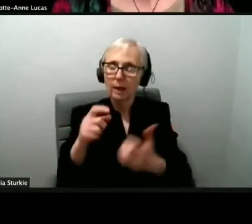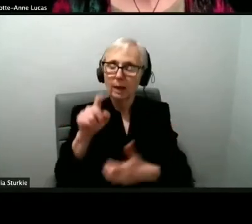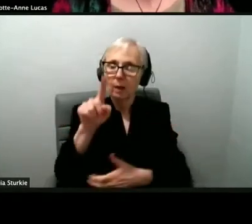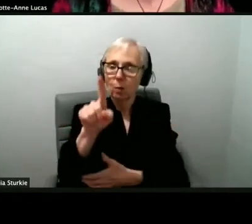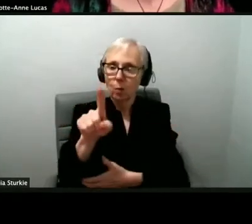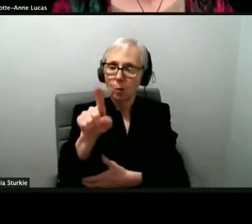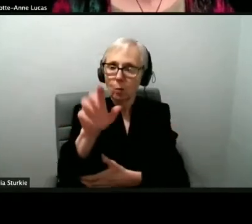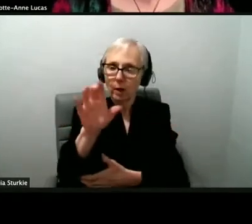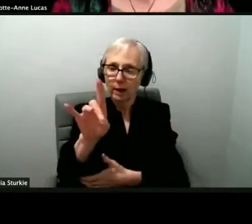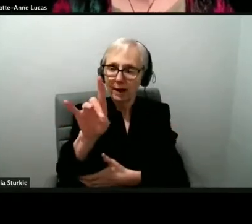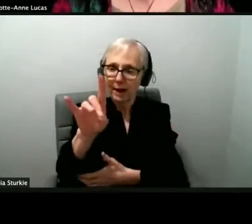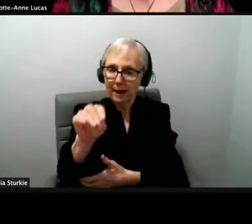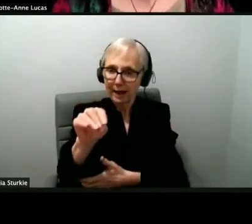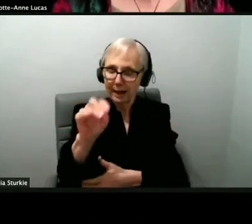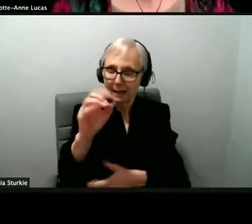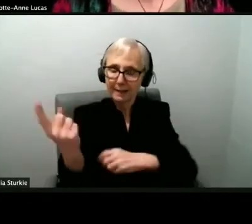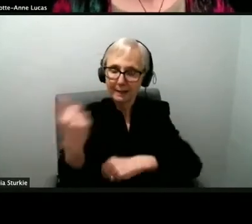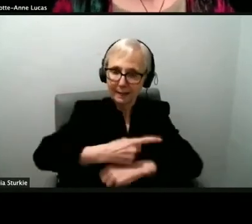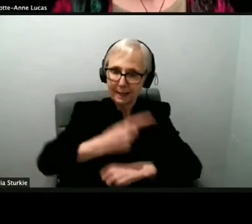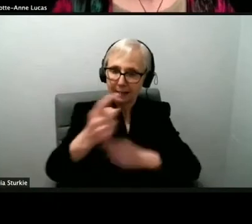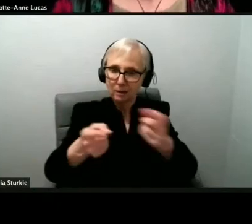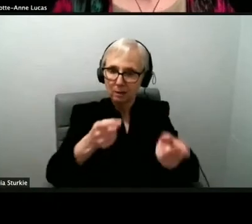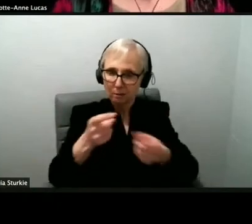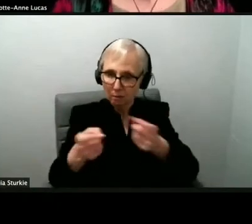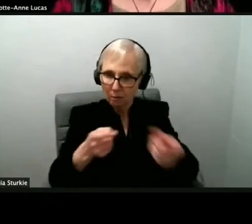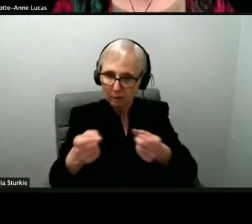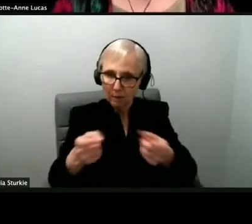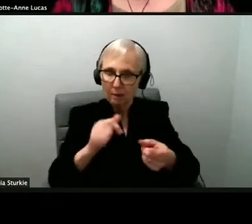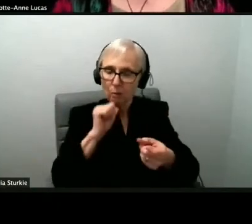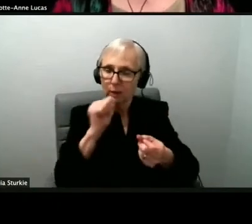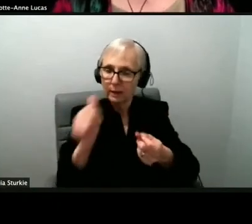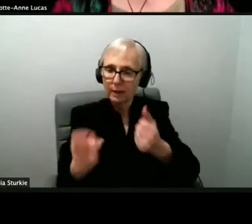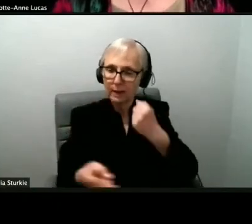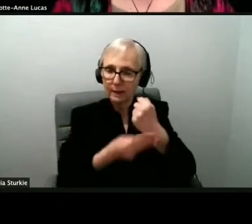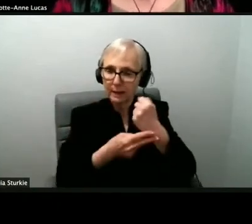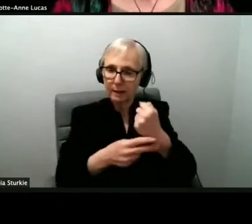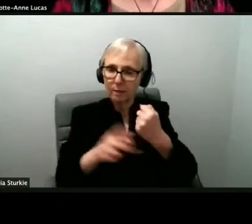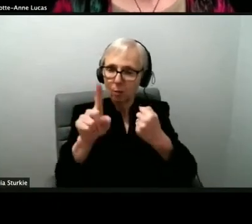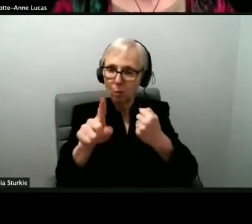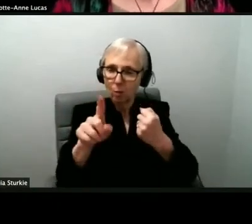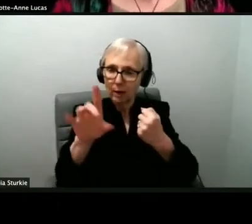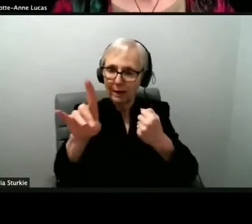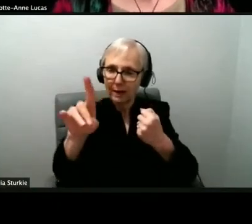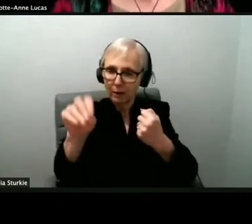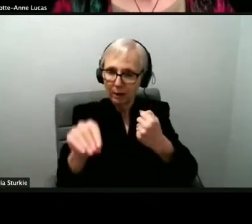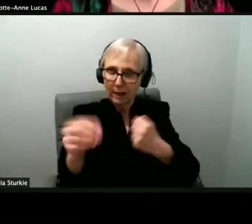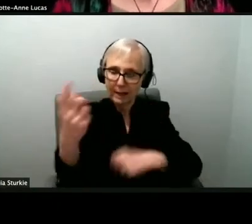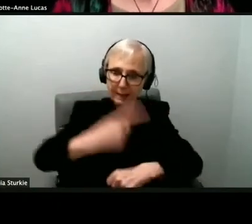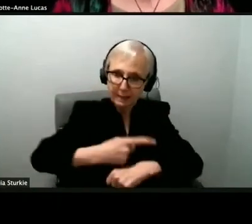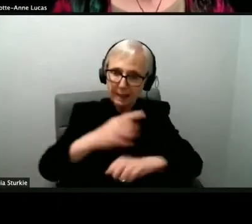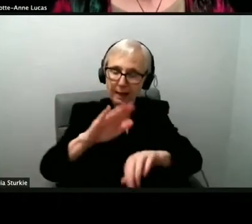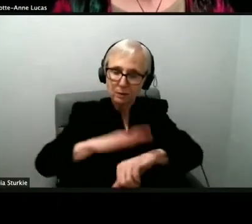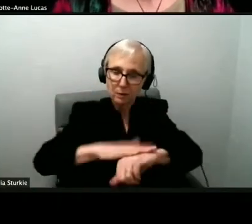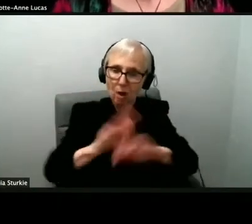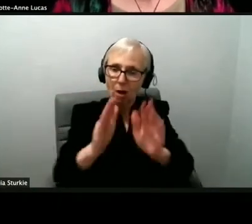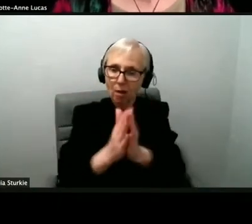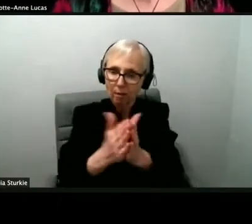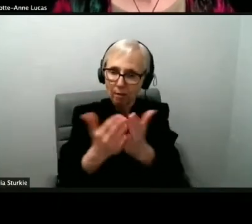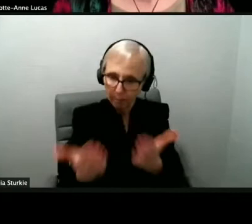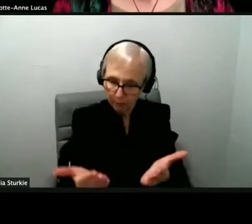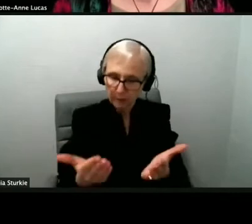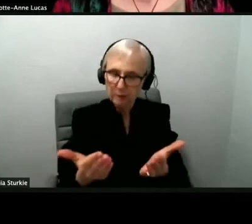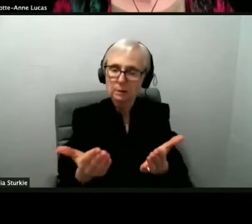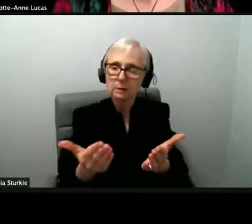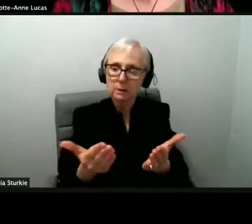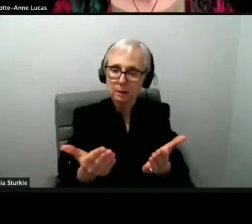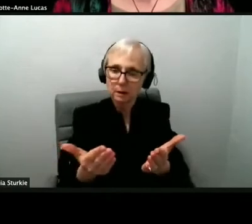days of ruling and making sure that we do not keep that 180 days on the books. But we have to make sure that if you are